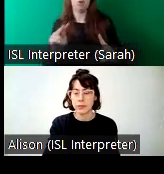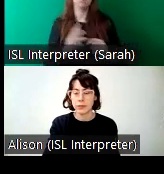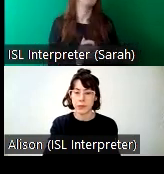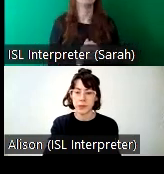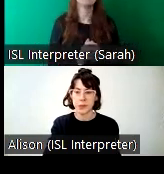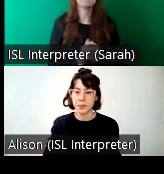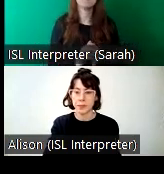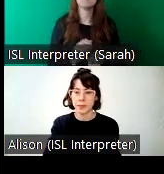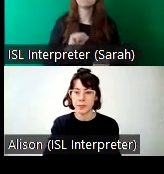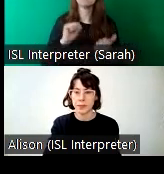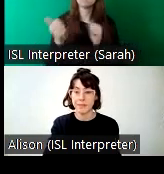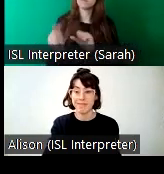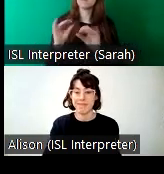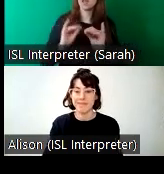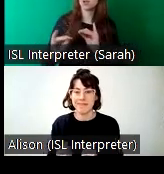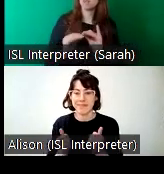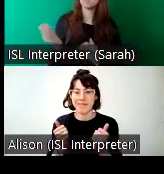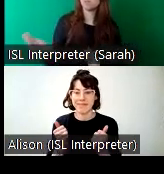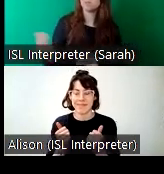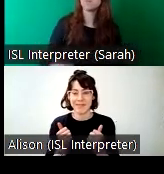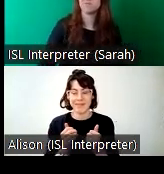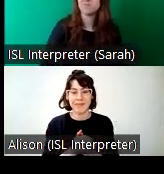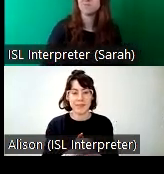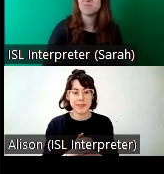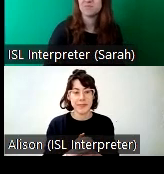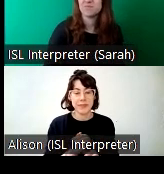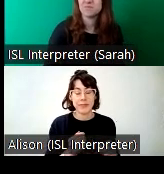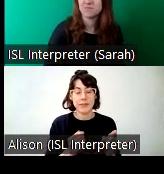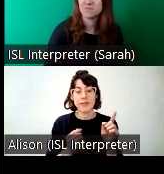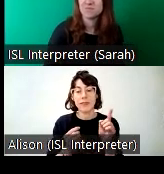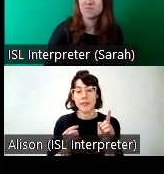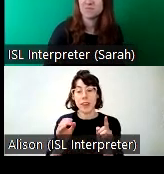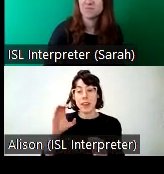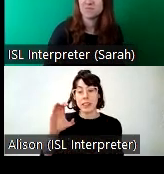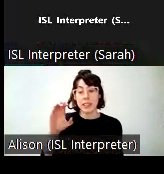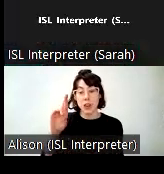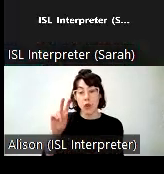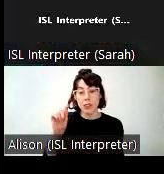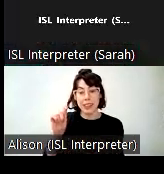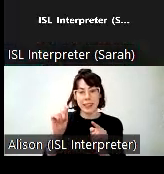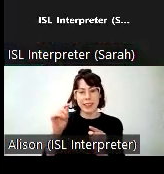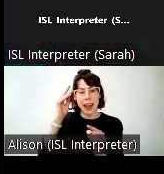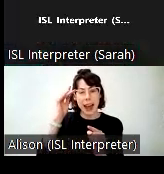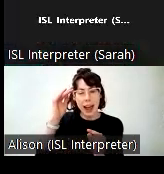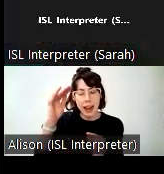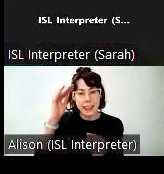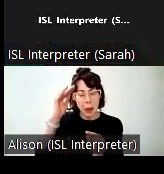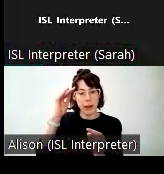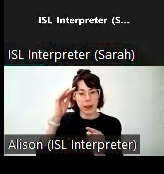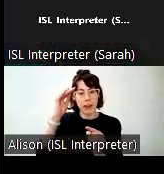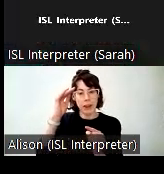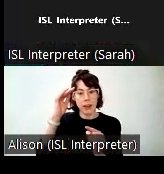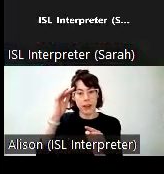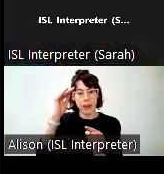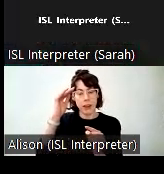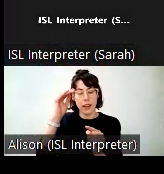another thing that would have great relevance for global education is that CRT is an academic, you know, discipline and academic theory, but at its heart, it's